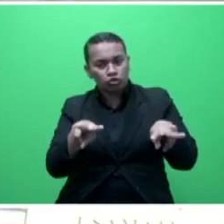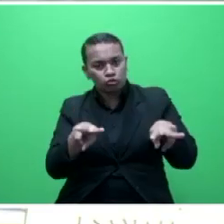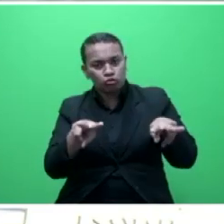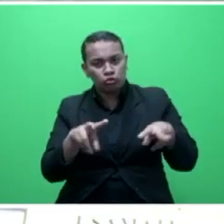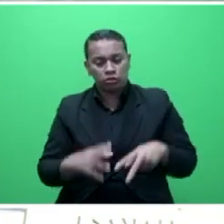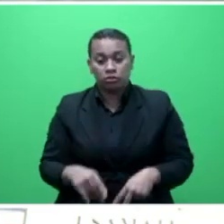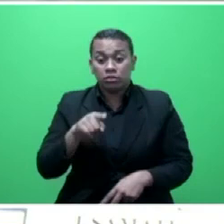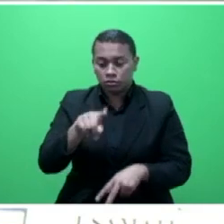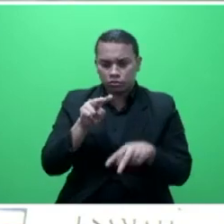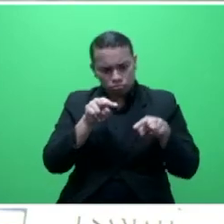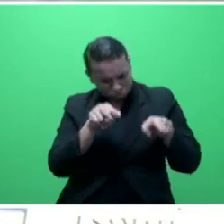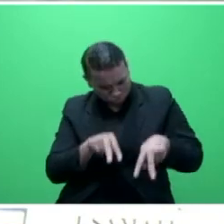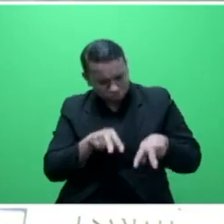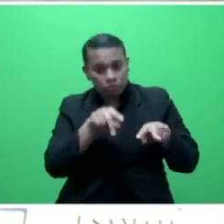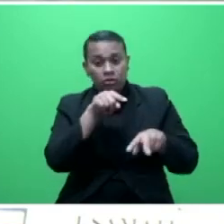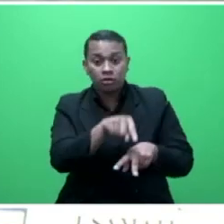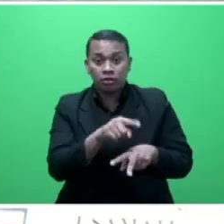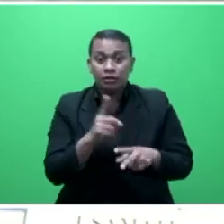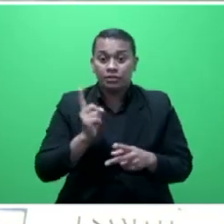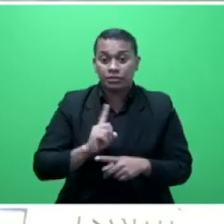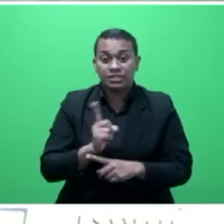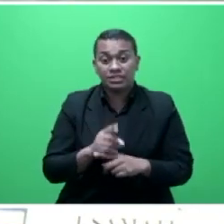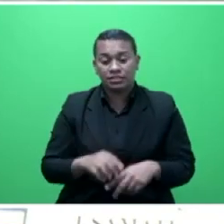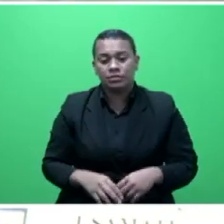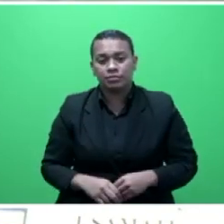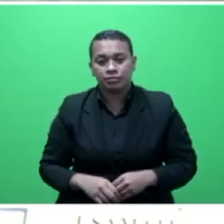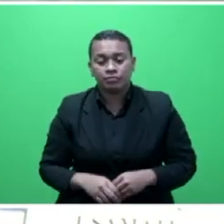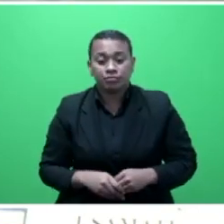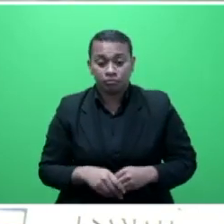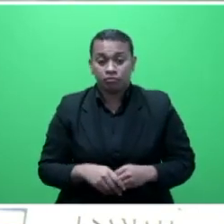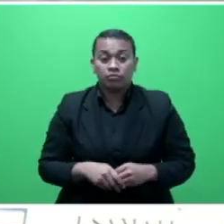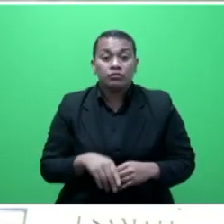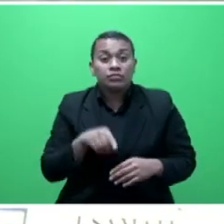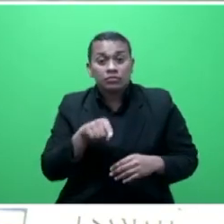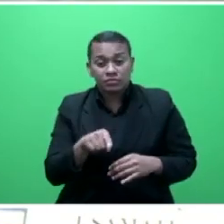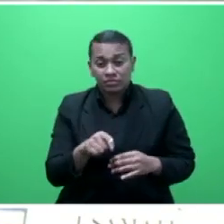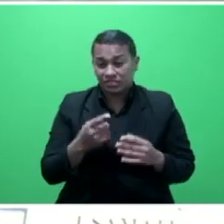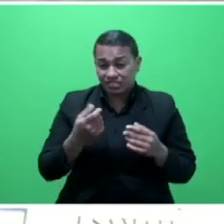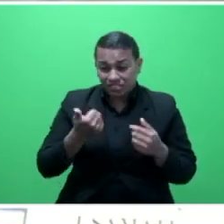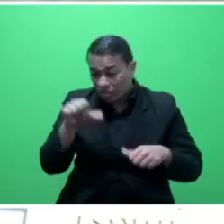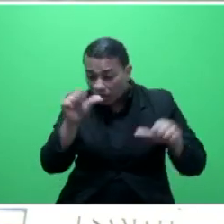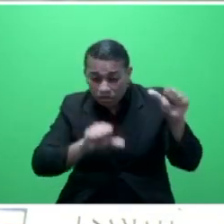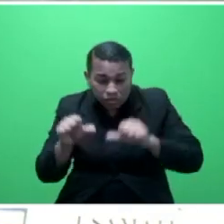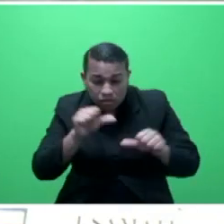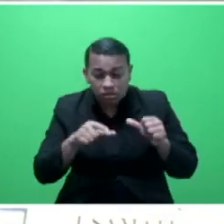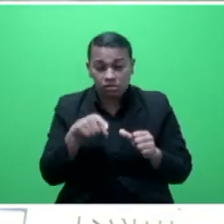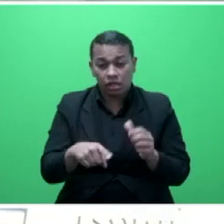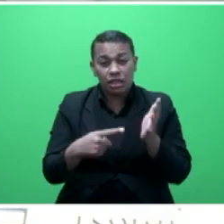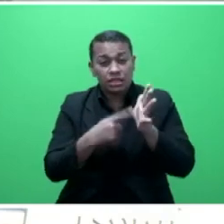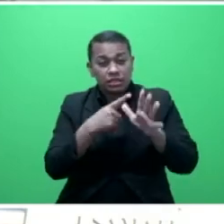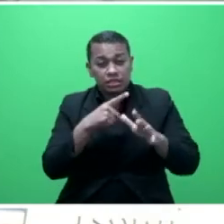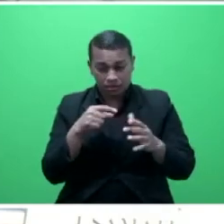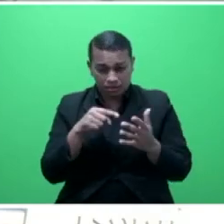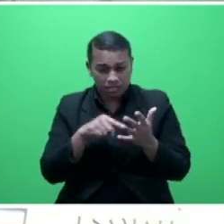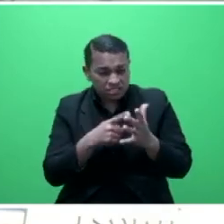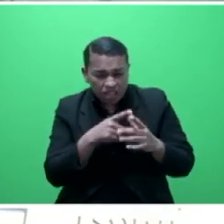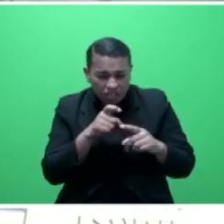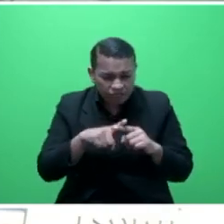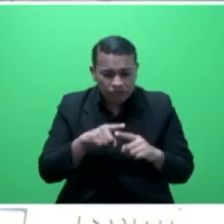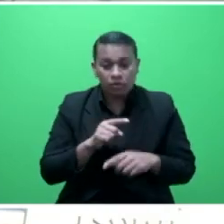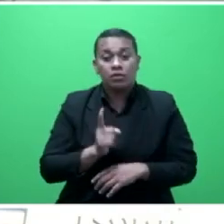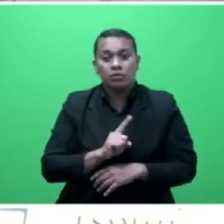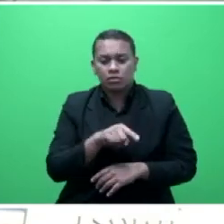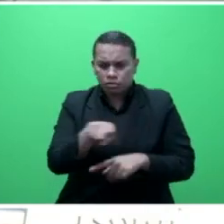decade. Mr. Speaker, we're also reassessing some protectionist tariff measures, which have already served their purpose of granting